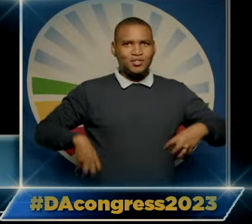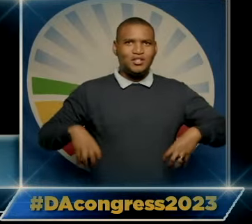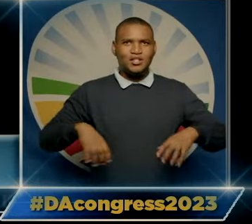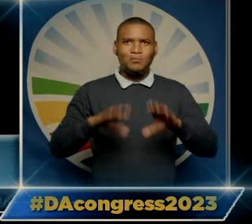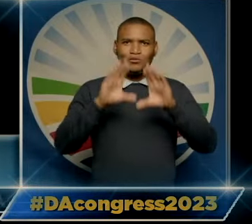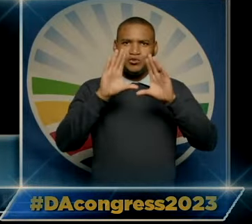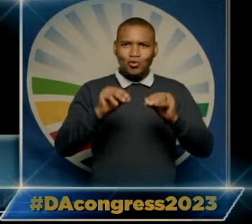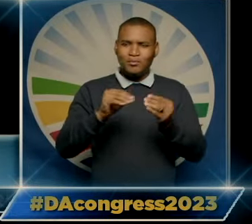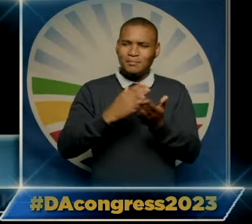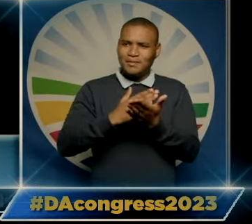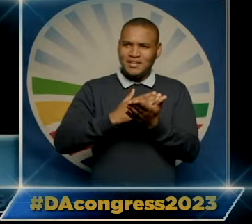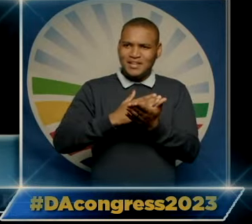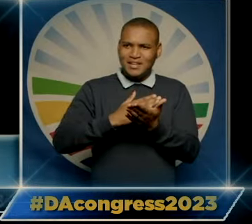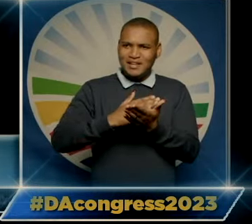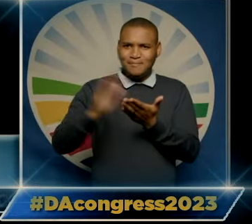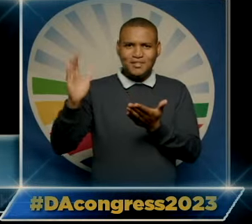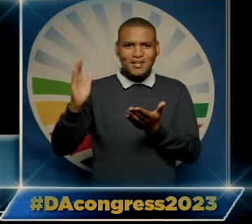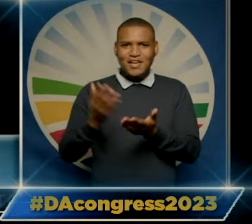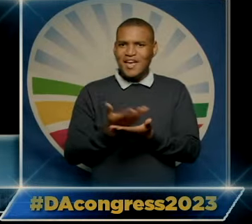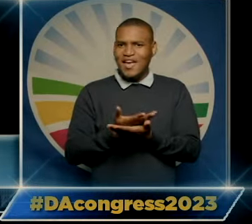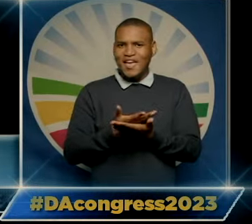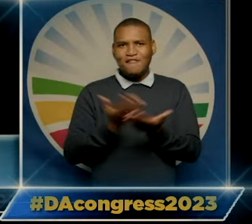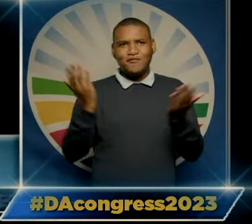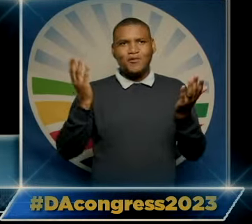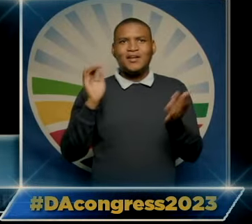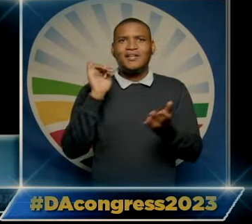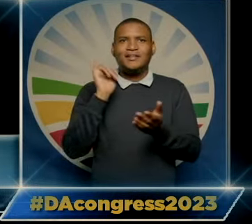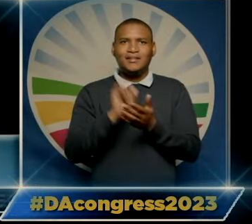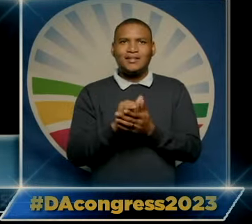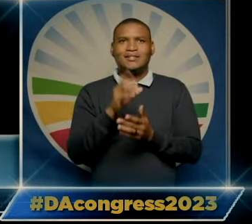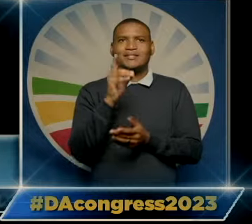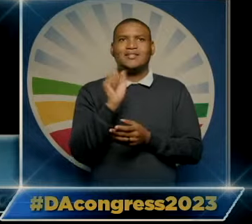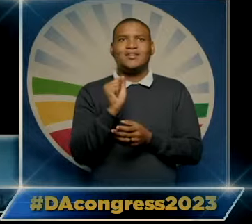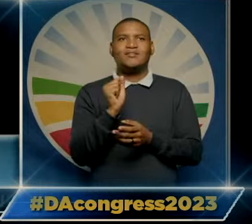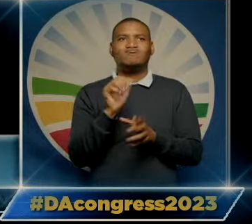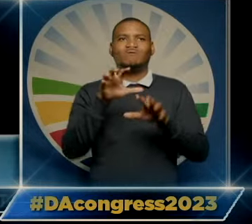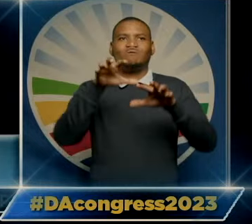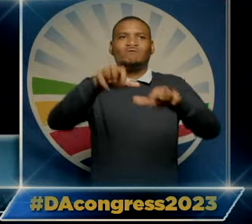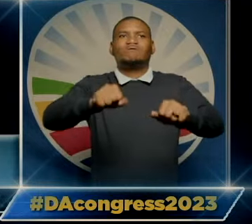and eliminated everywhere that the DA comes into government.